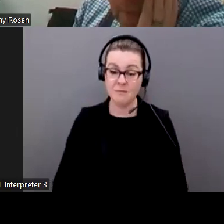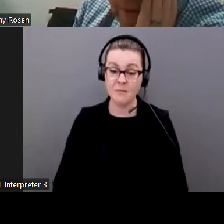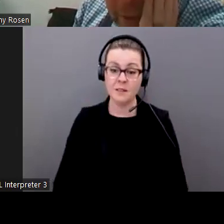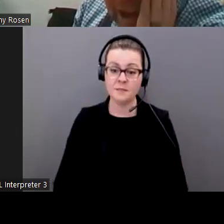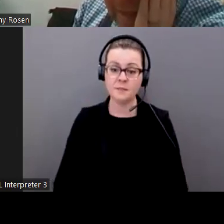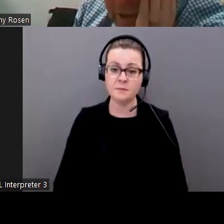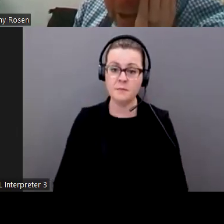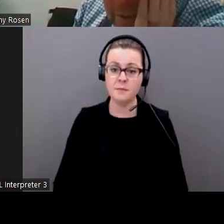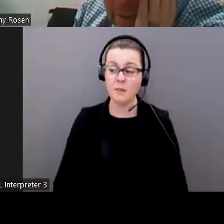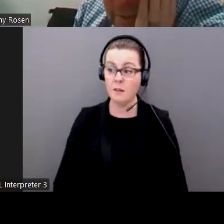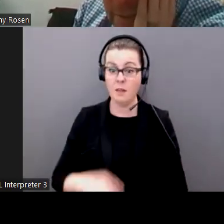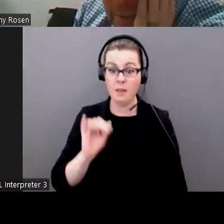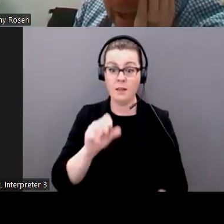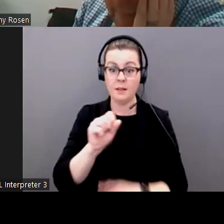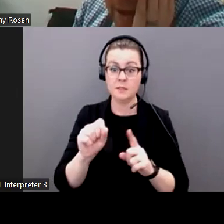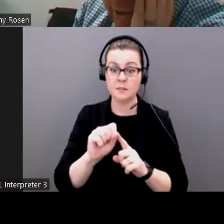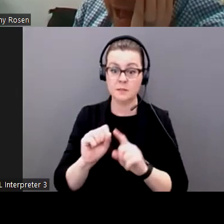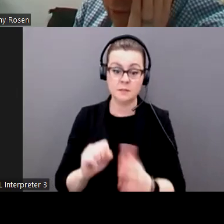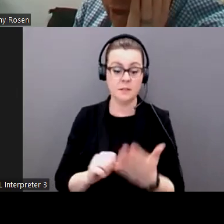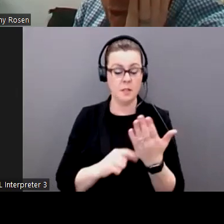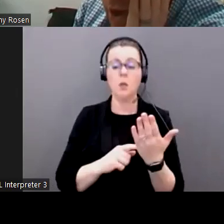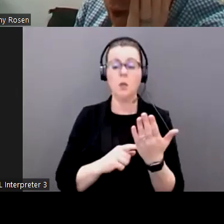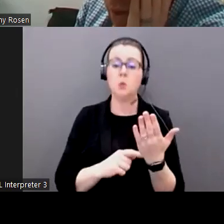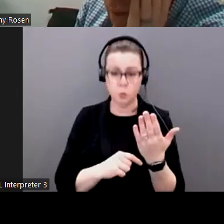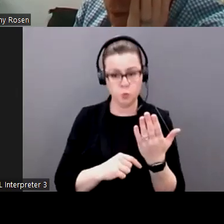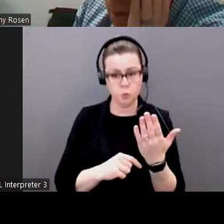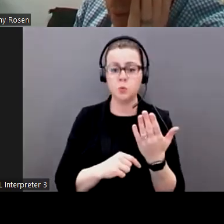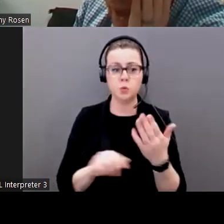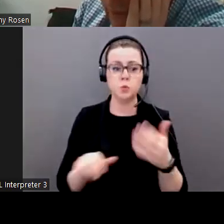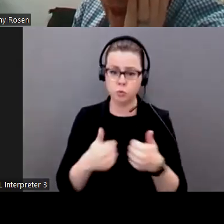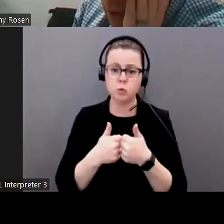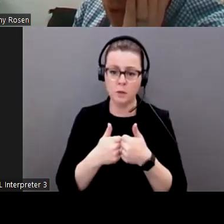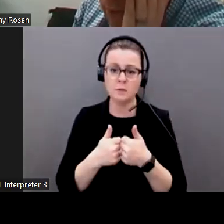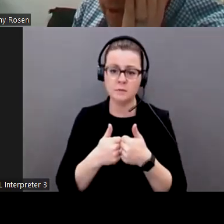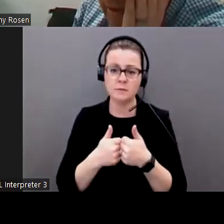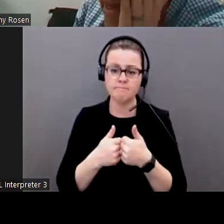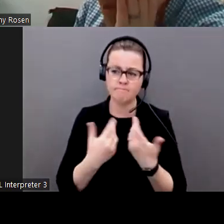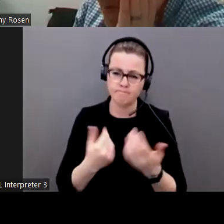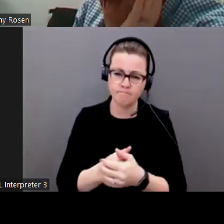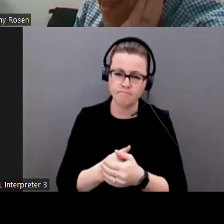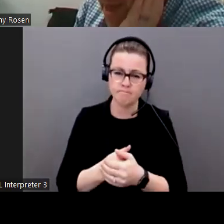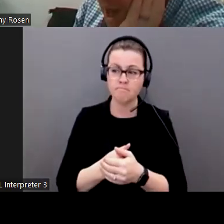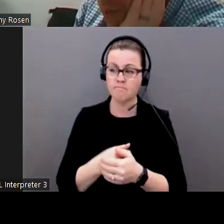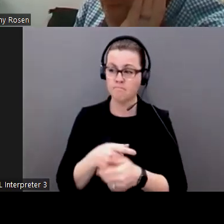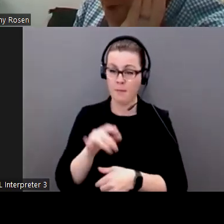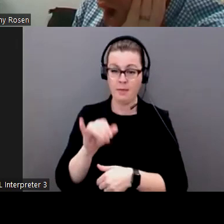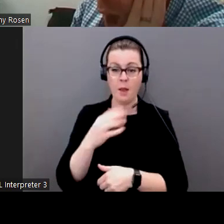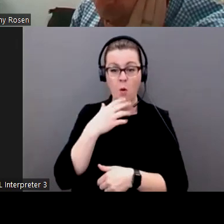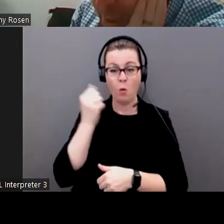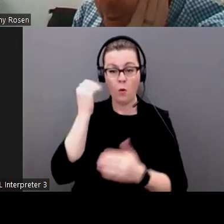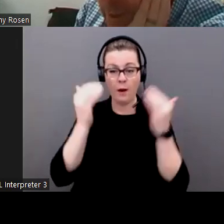That can be really challenging. It can be challenging to know whether that older adult has capacity. And I want